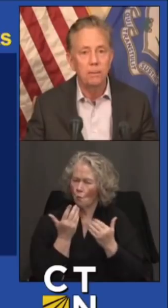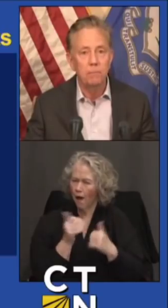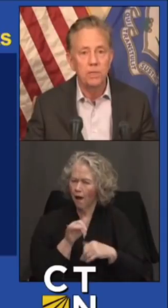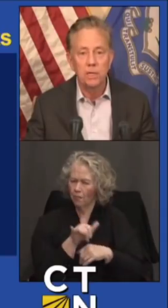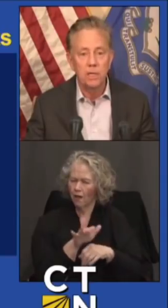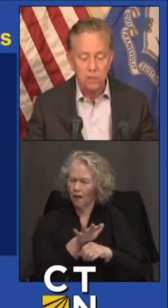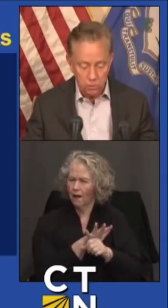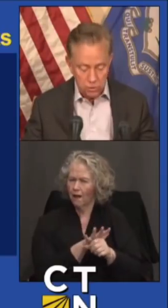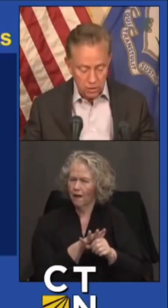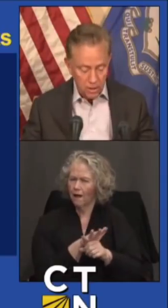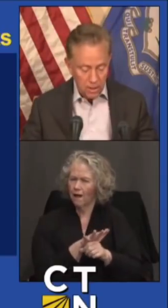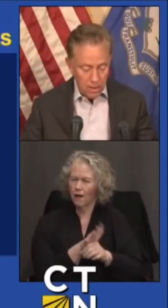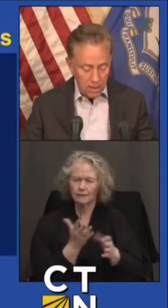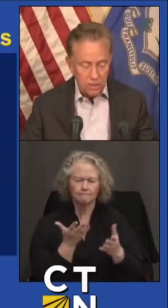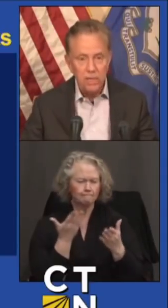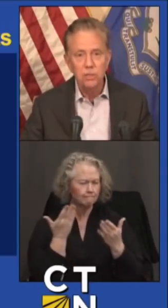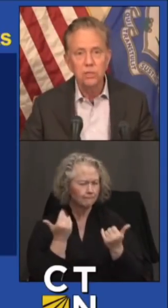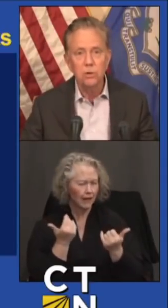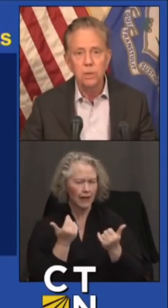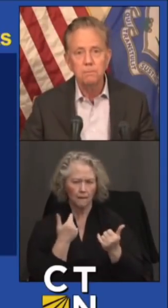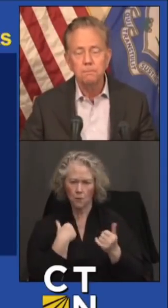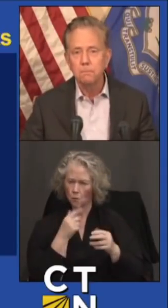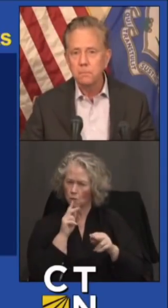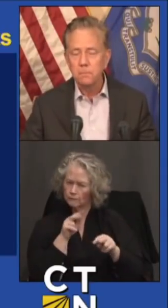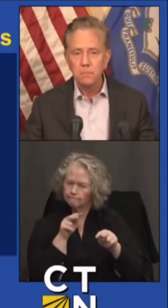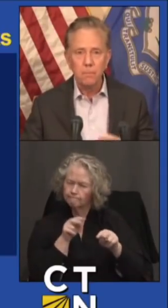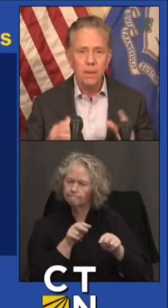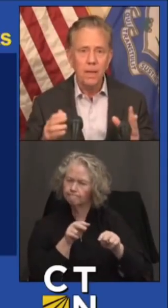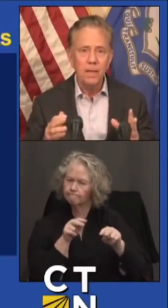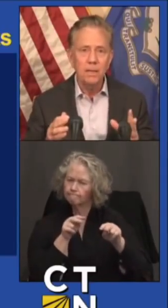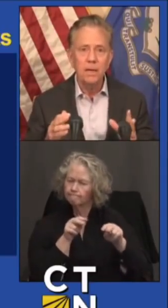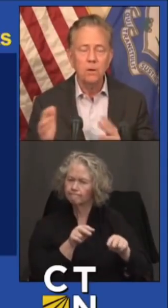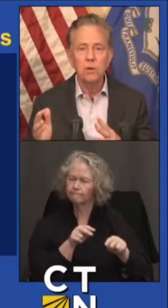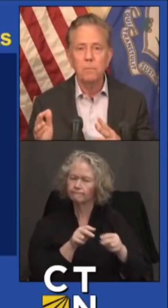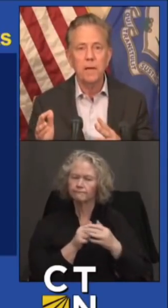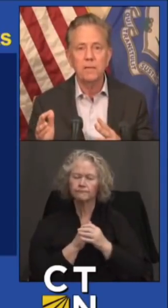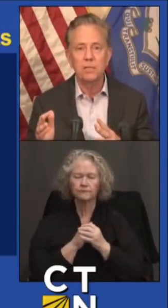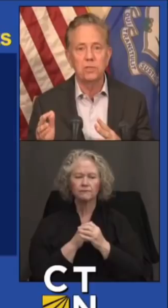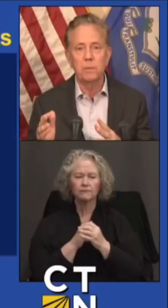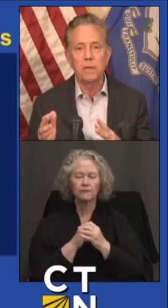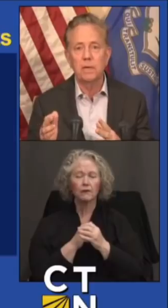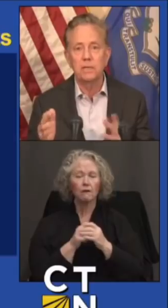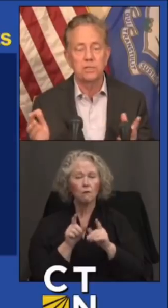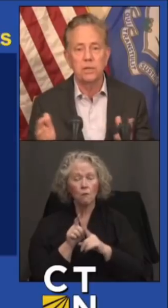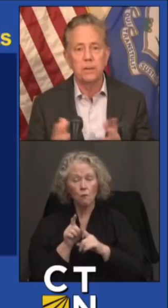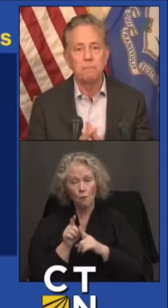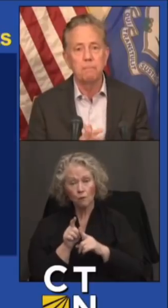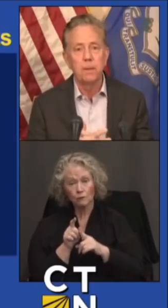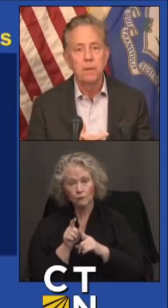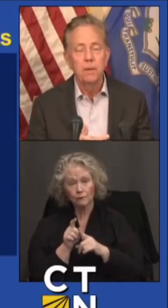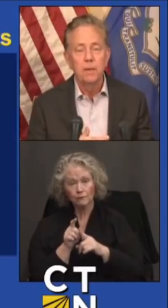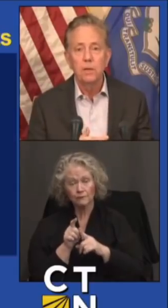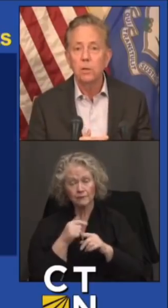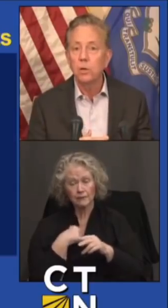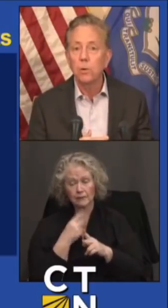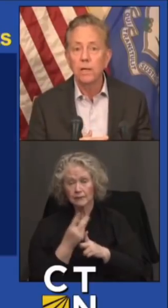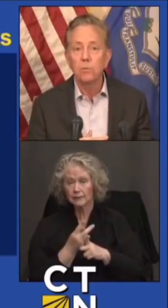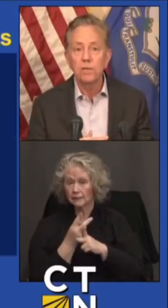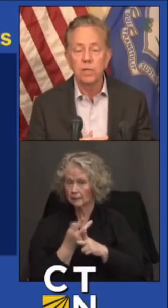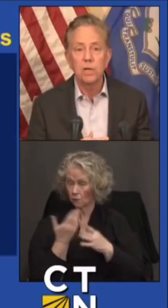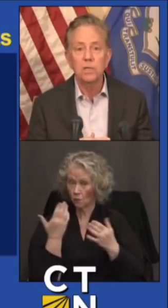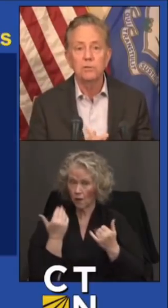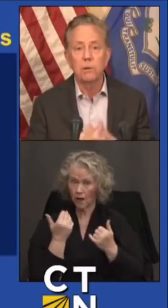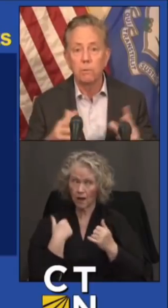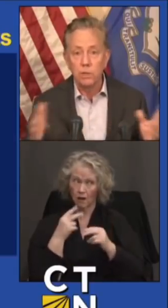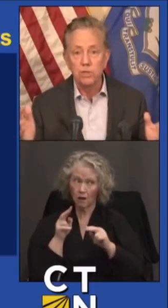paying particularly close attention to it. And I also pay attention because, look around the